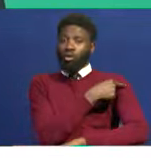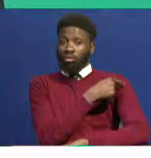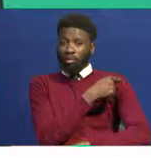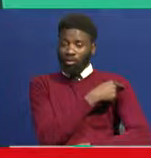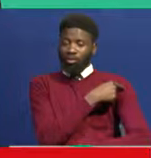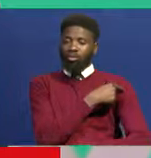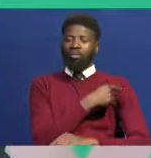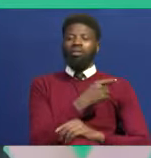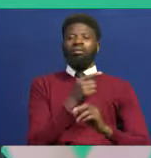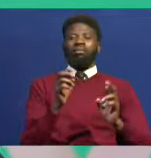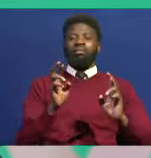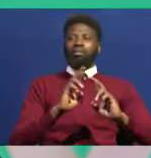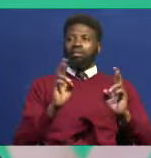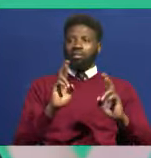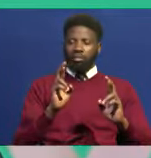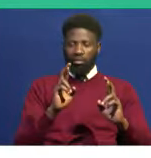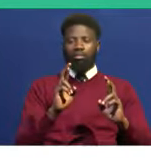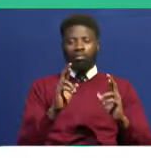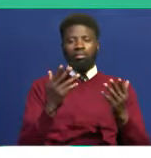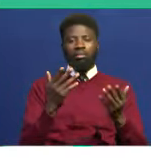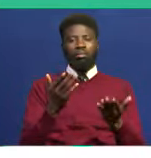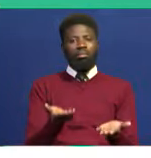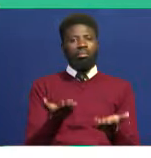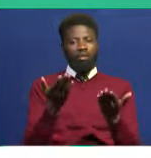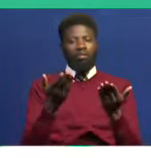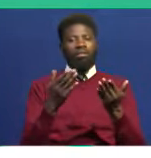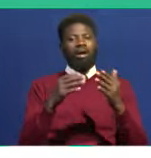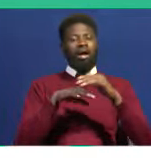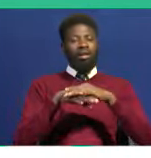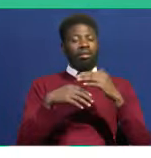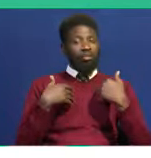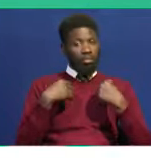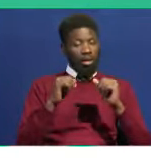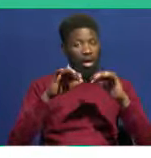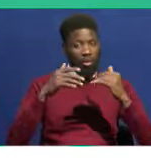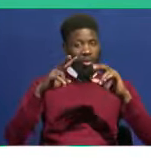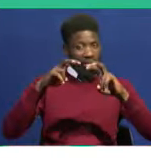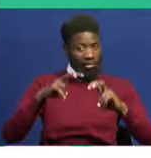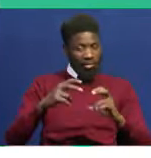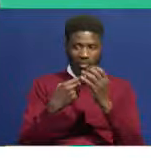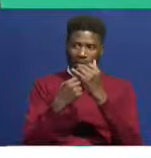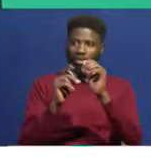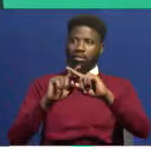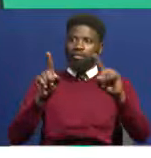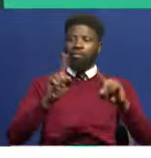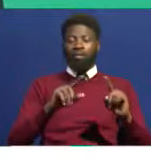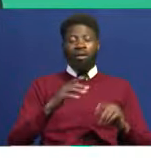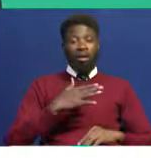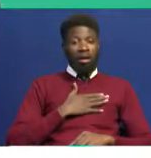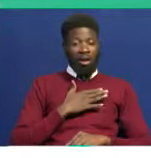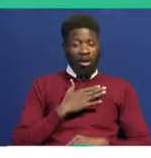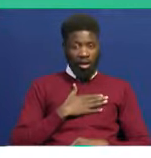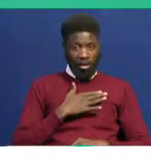through innovative care, research and partnerships. Our hospital has invested in cutting-edge